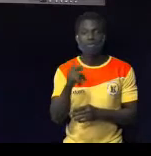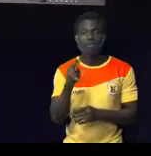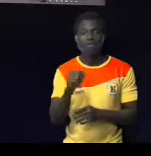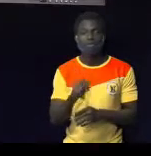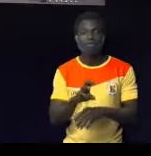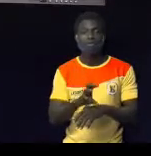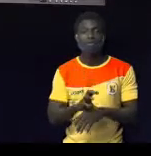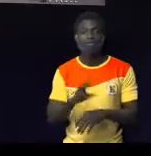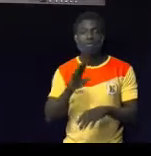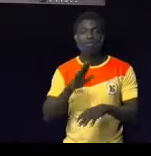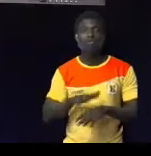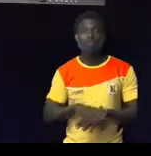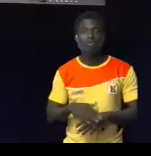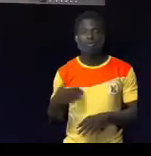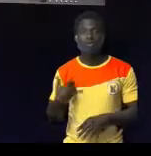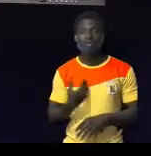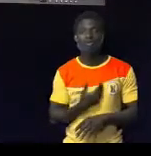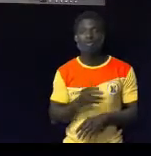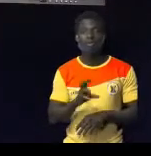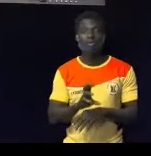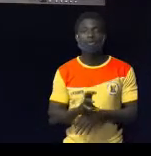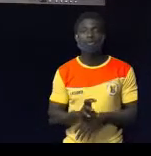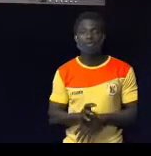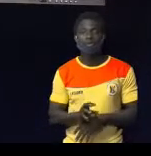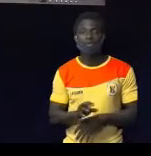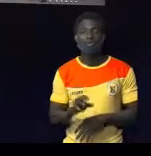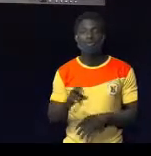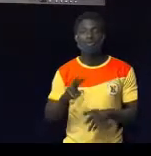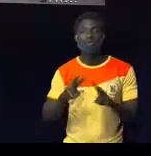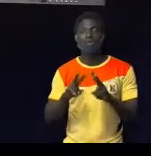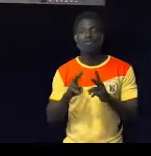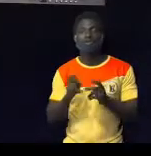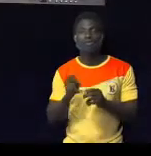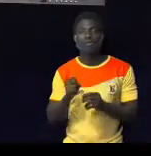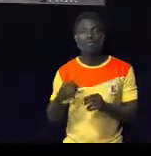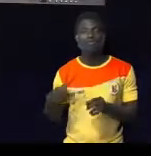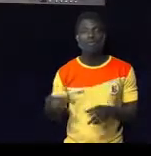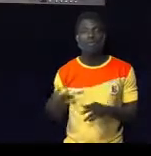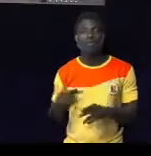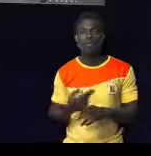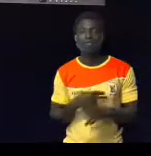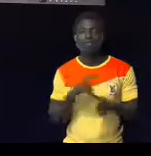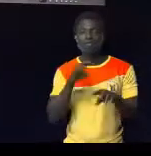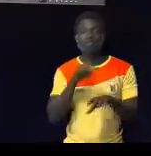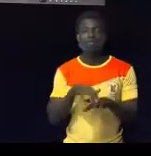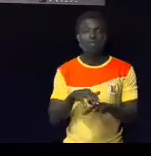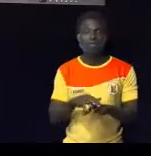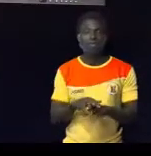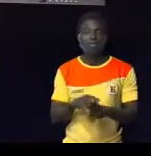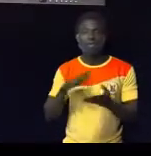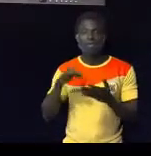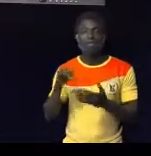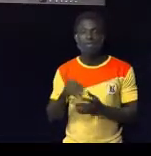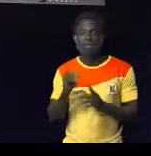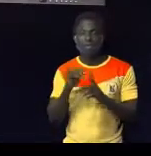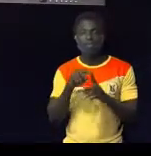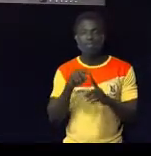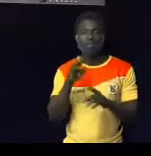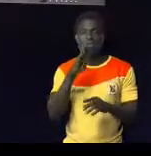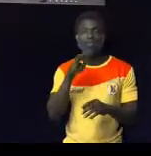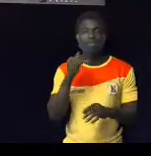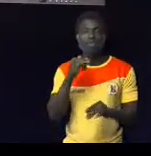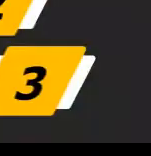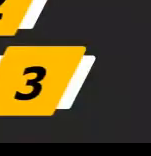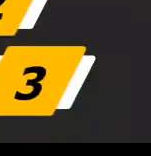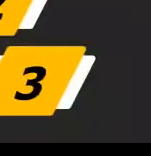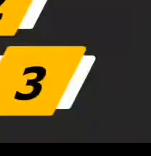of foreign culture on our cultural values. Let's look at the learning objectives first. By the end of the